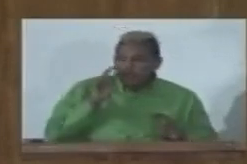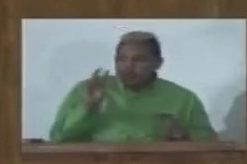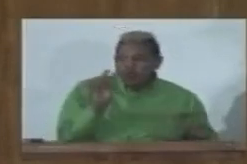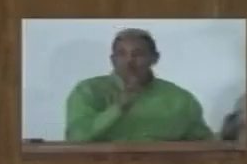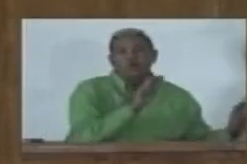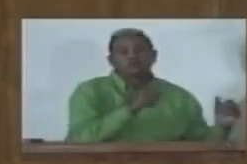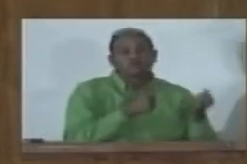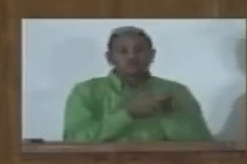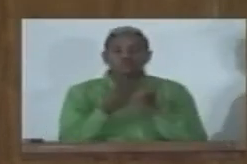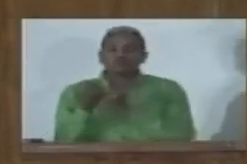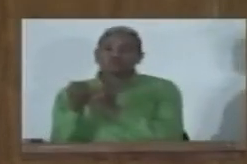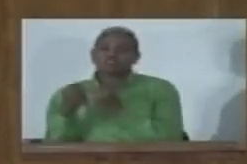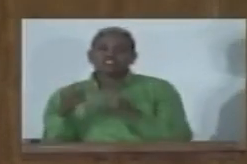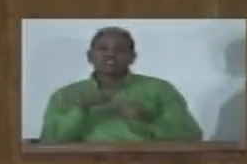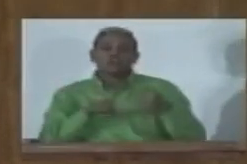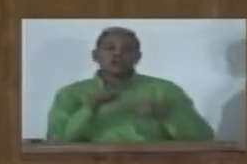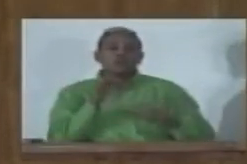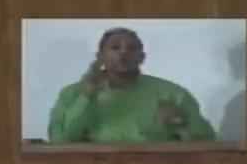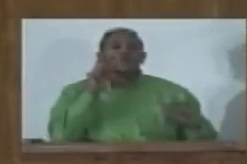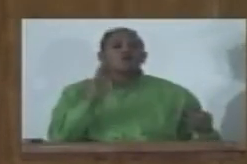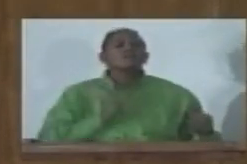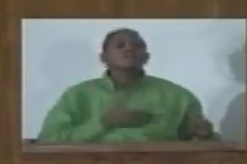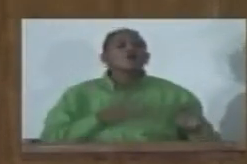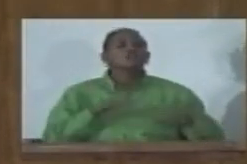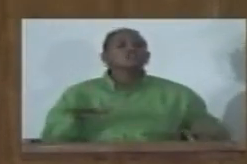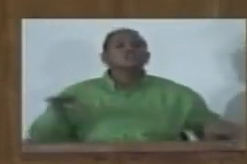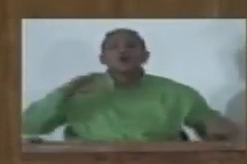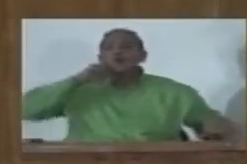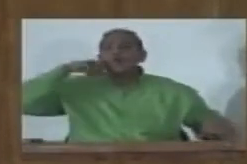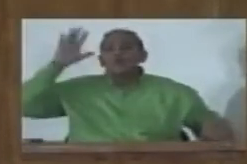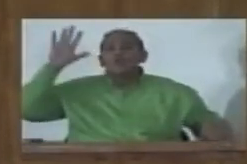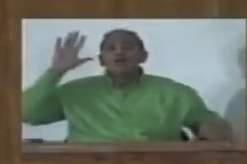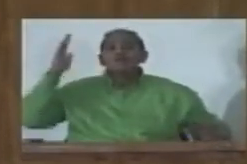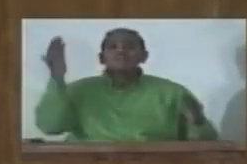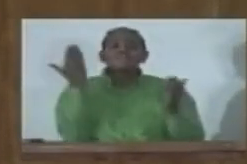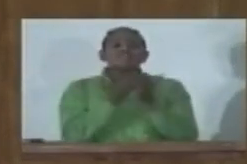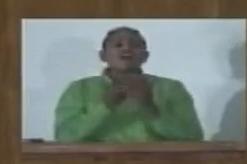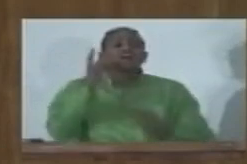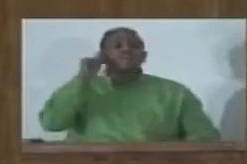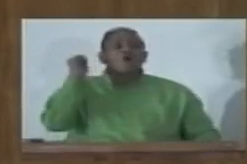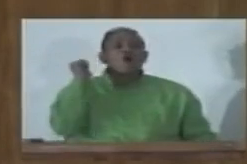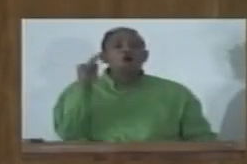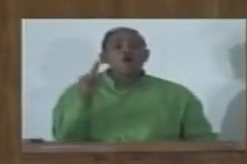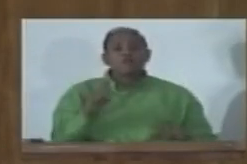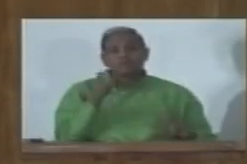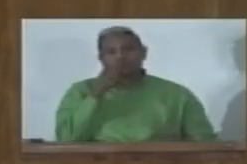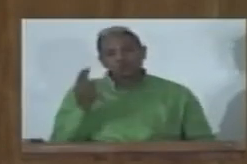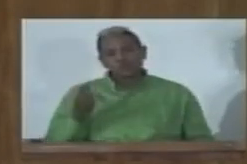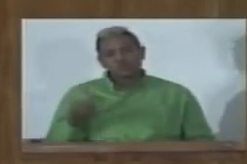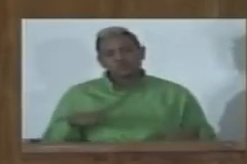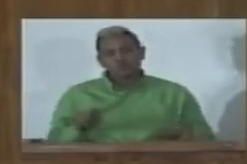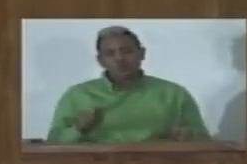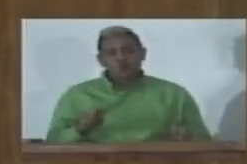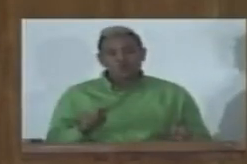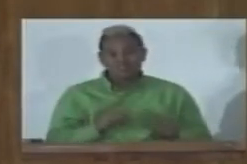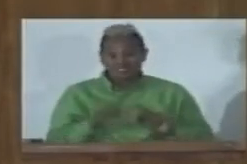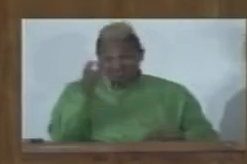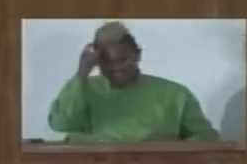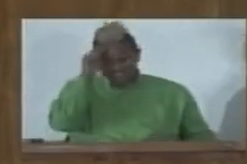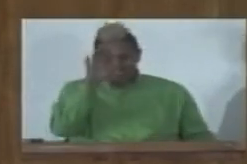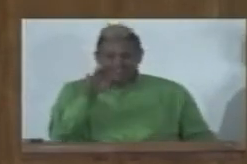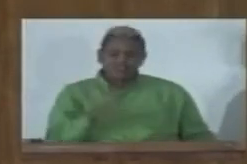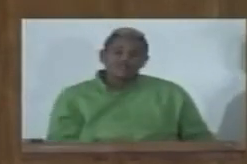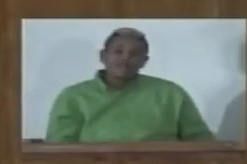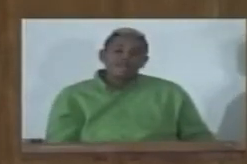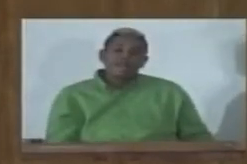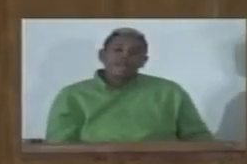other. Look out for our children and elderly. In fact, for all road users. But, Mr. President,